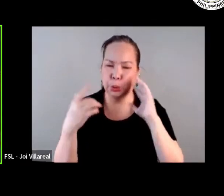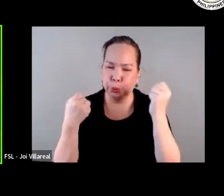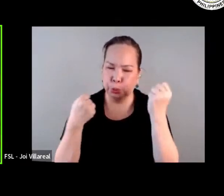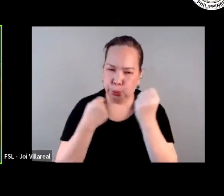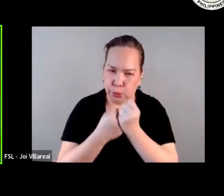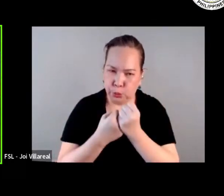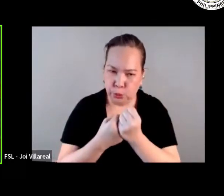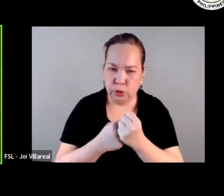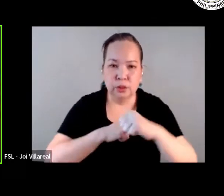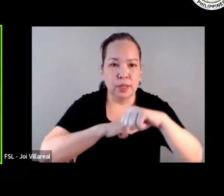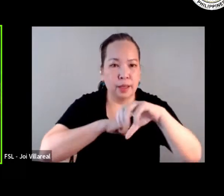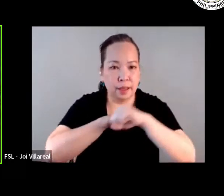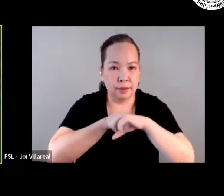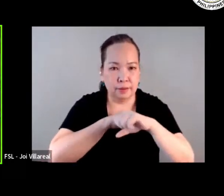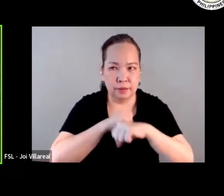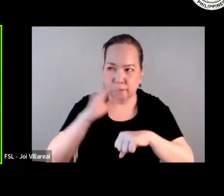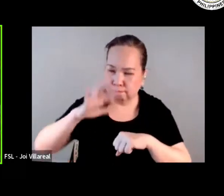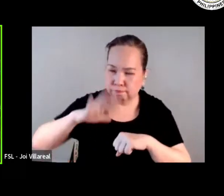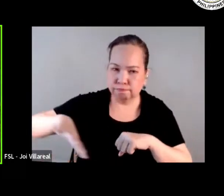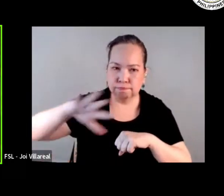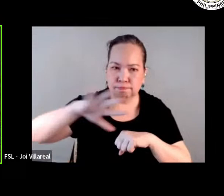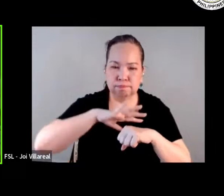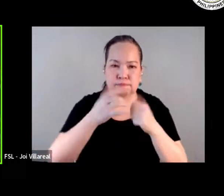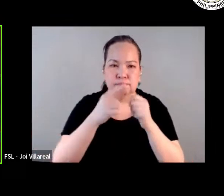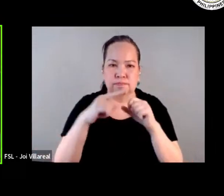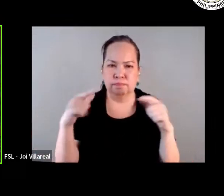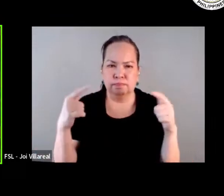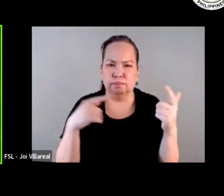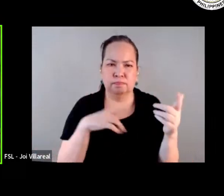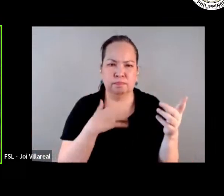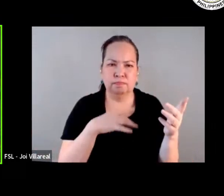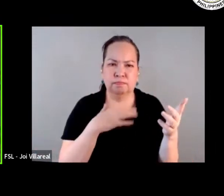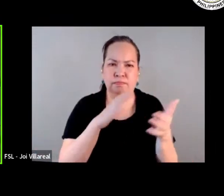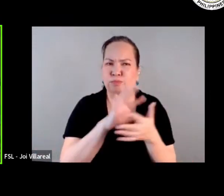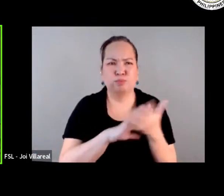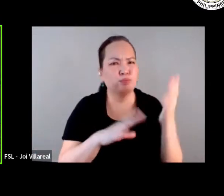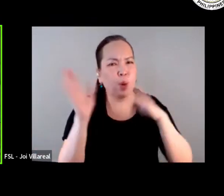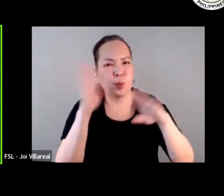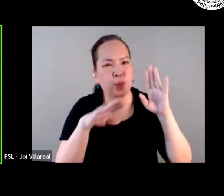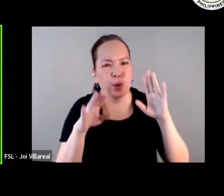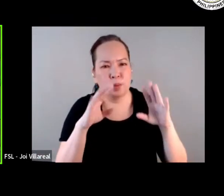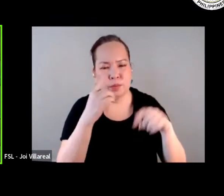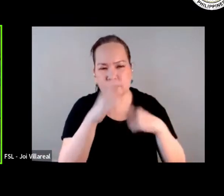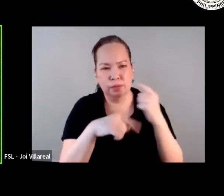We want to promote the sign language. So, okay. We're taking issue dyan eh.